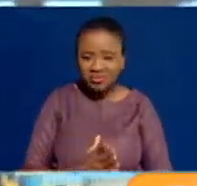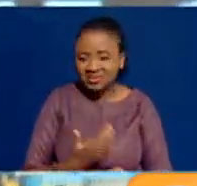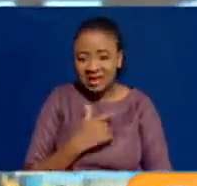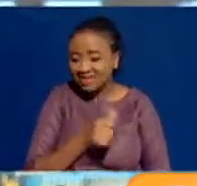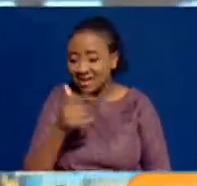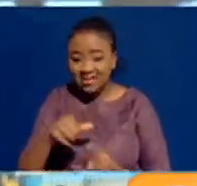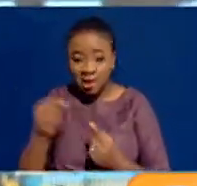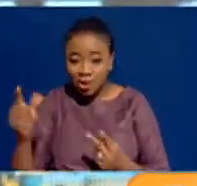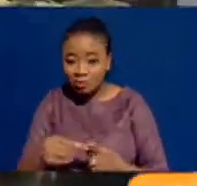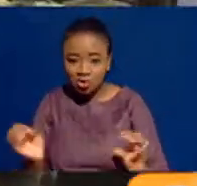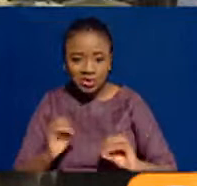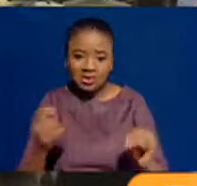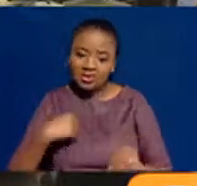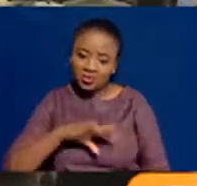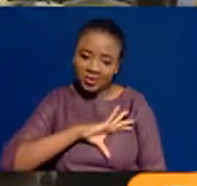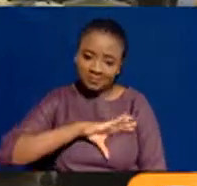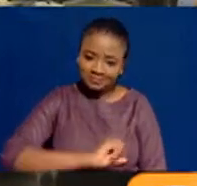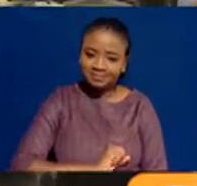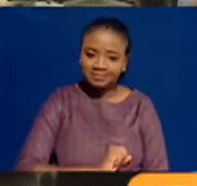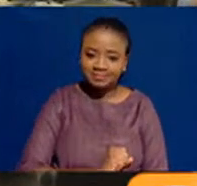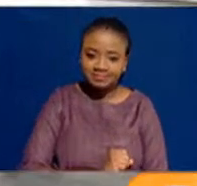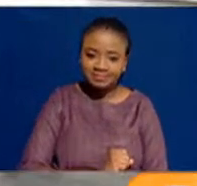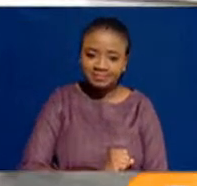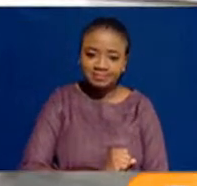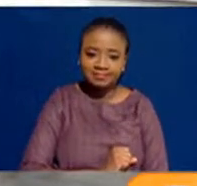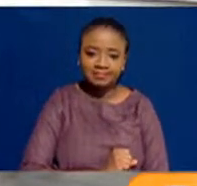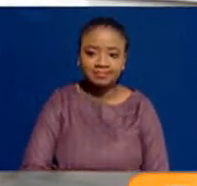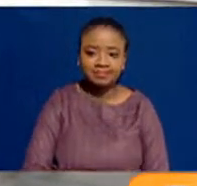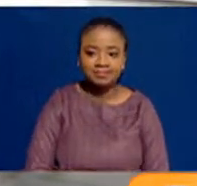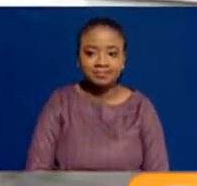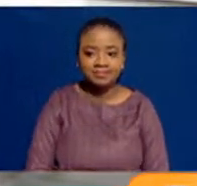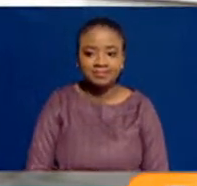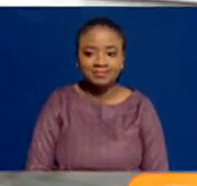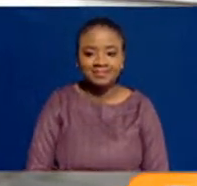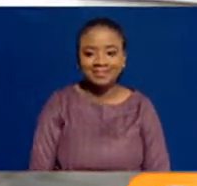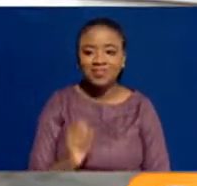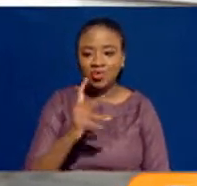We just have to make those choices. Tazamaji, kuna mengi zaidi.